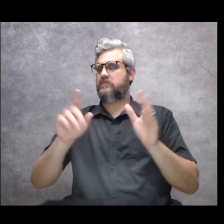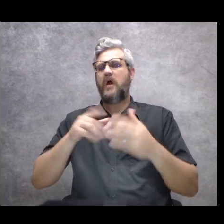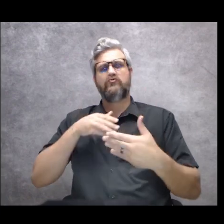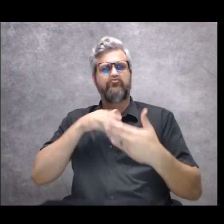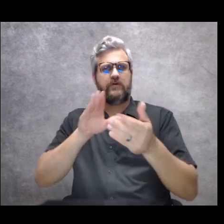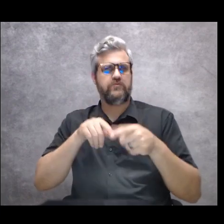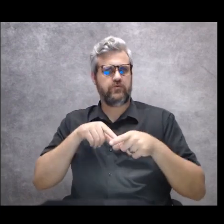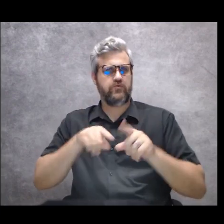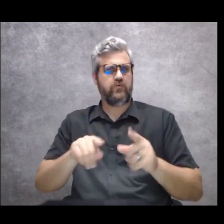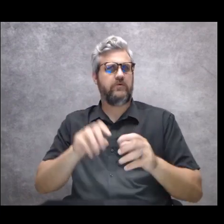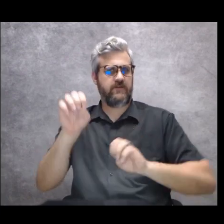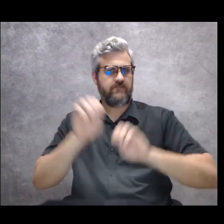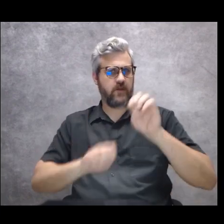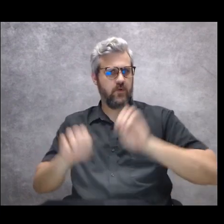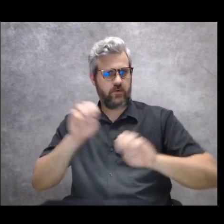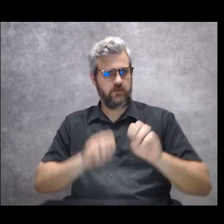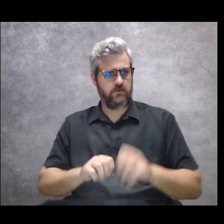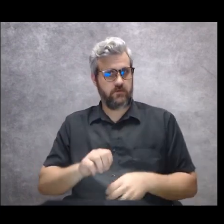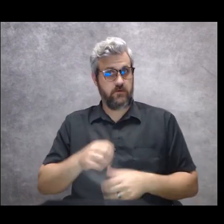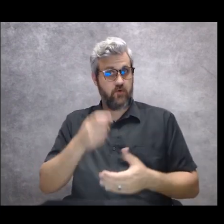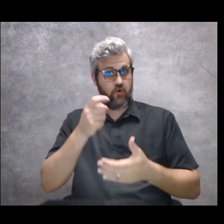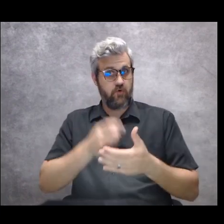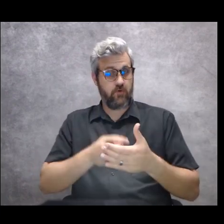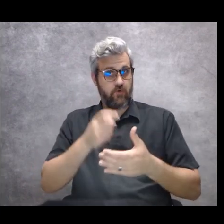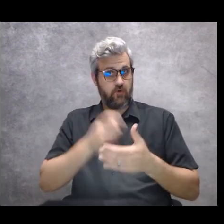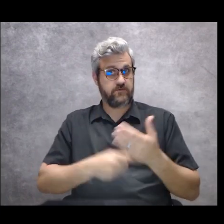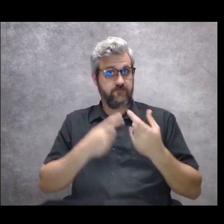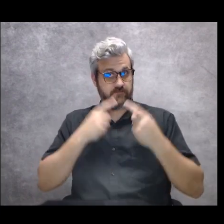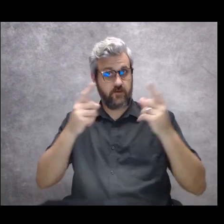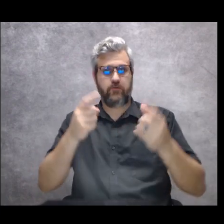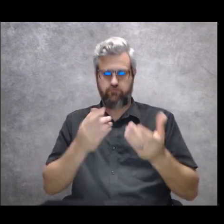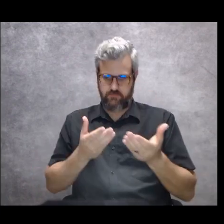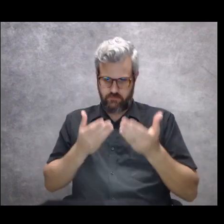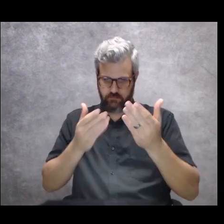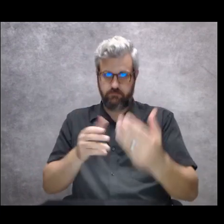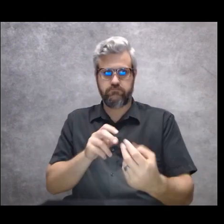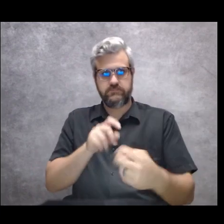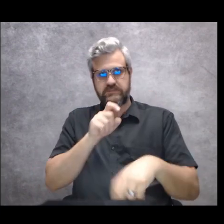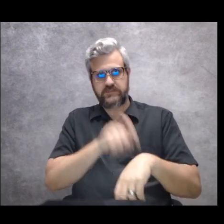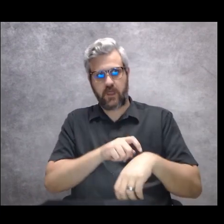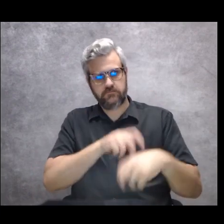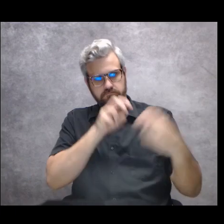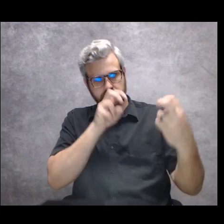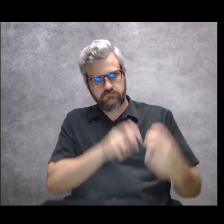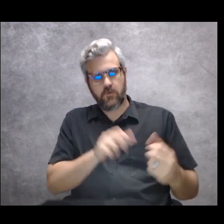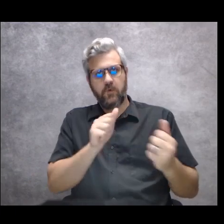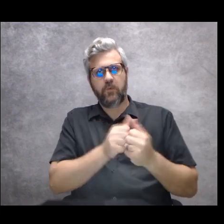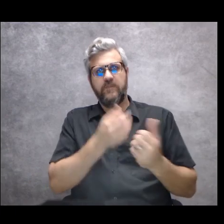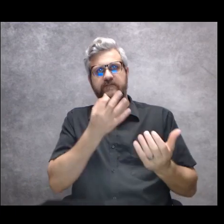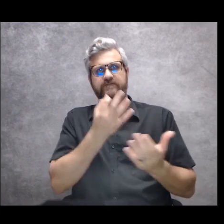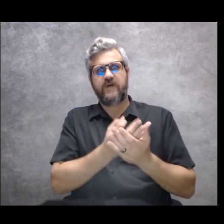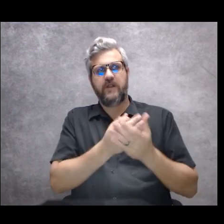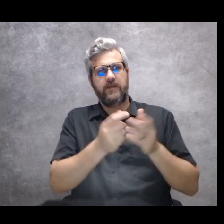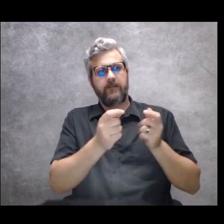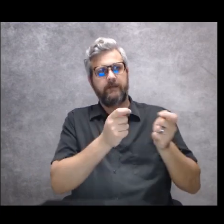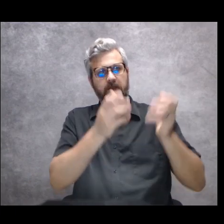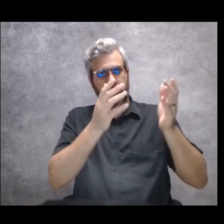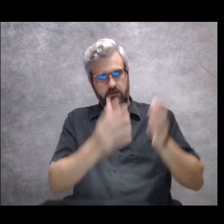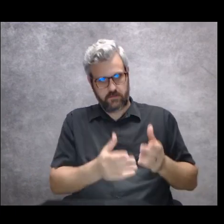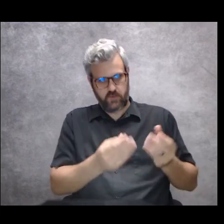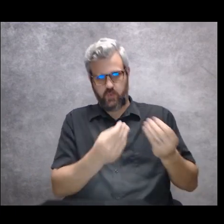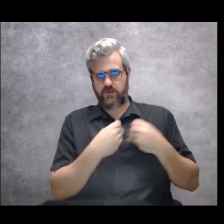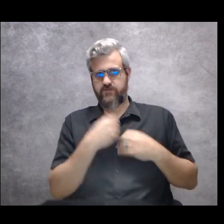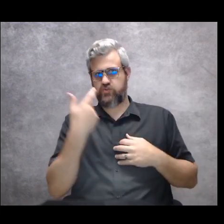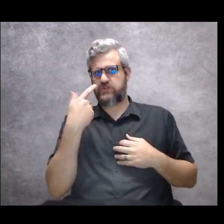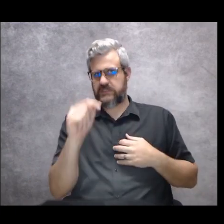schedule time with the finance administrator to get a copy of the GT Munis report. The GT Munis